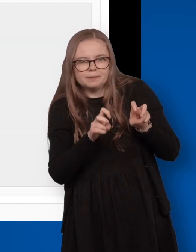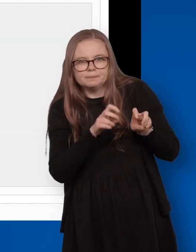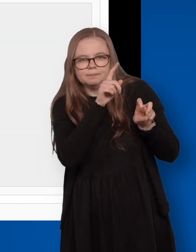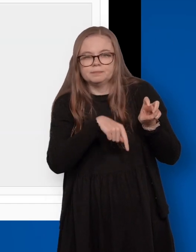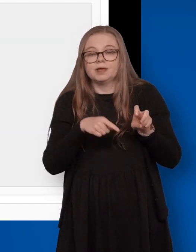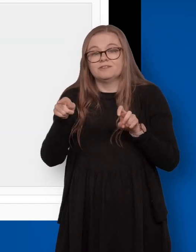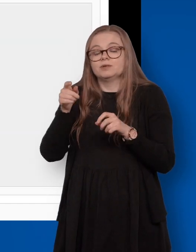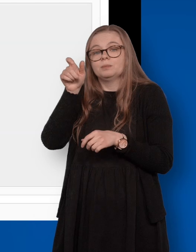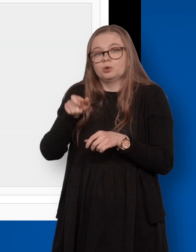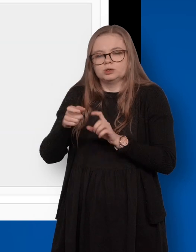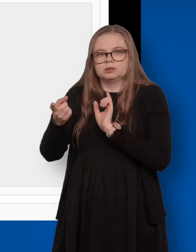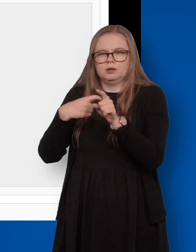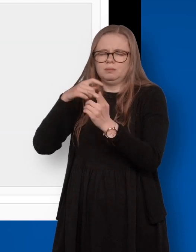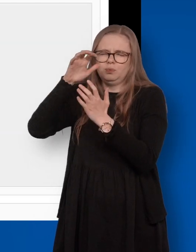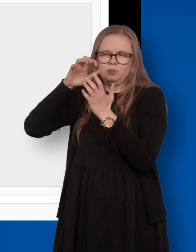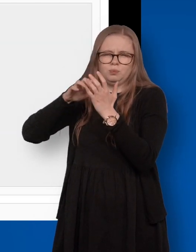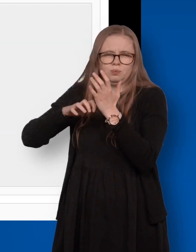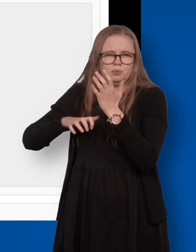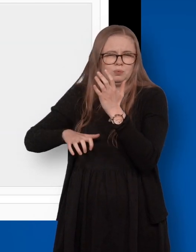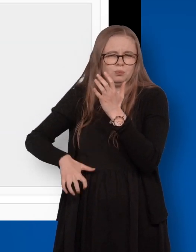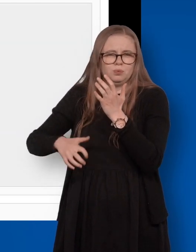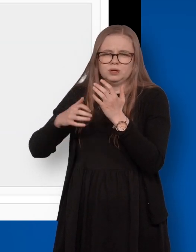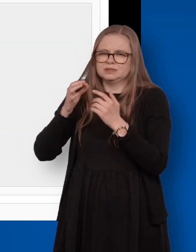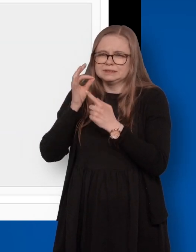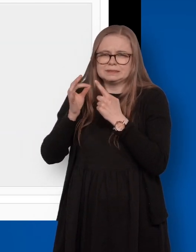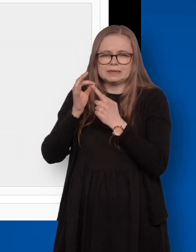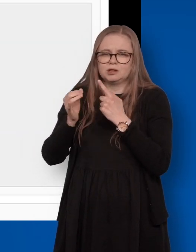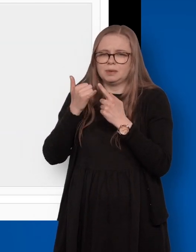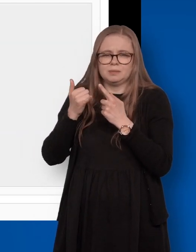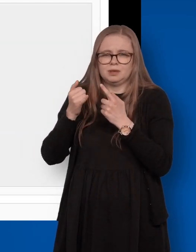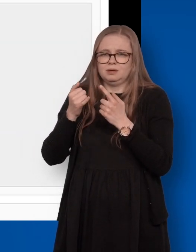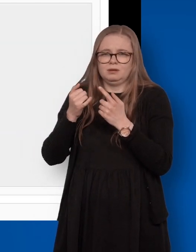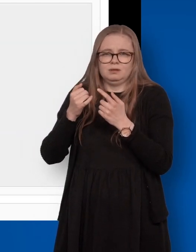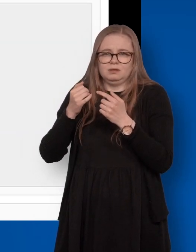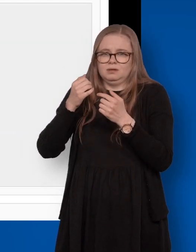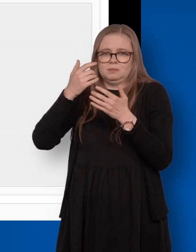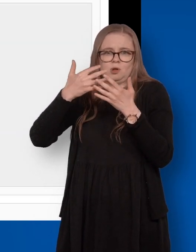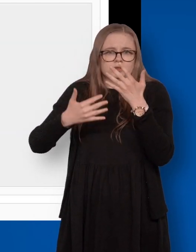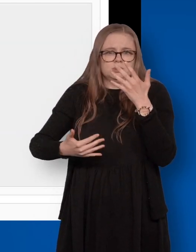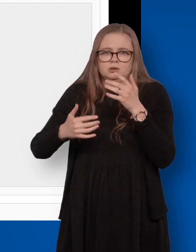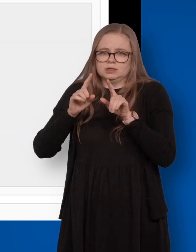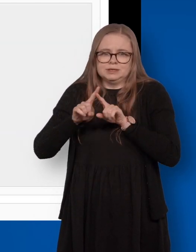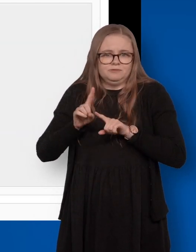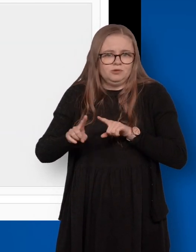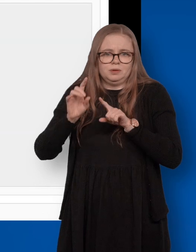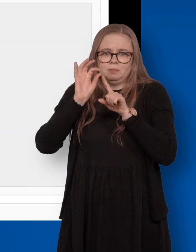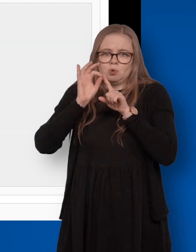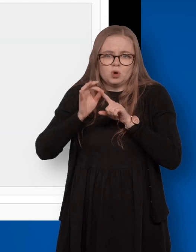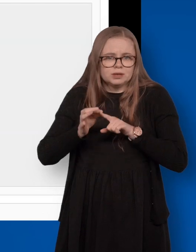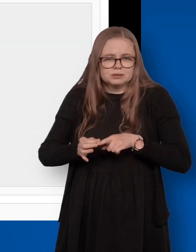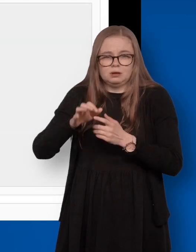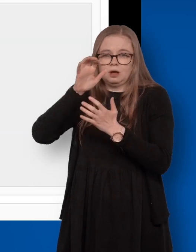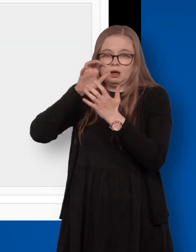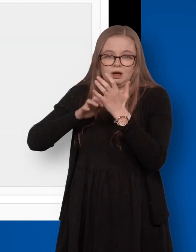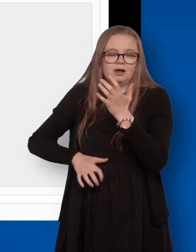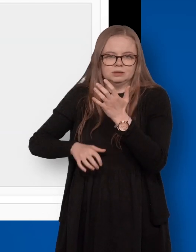very long answer with lots of detail in it. Of course, they may give multiple they may have multiple points